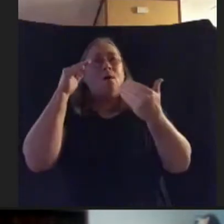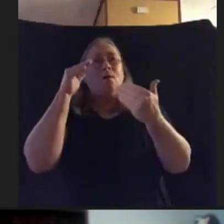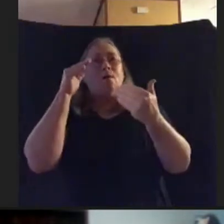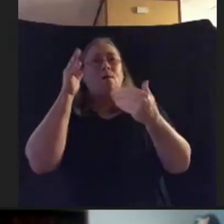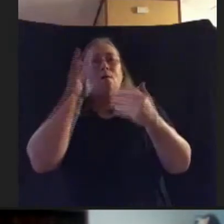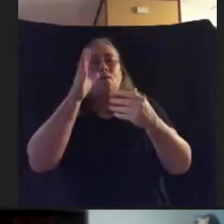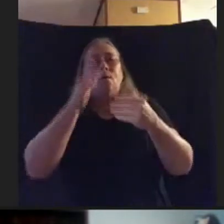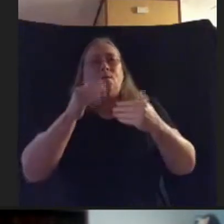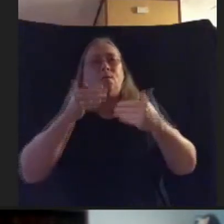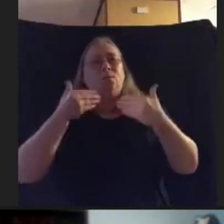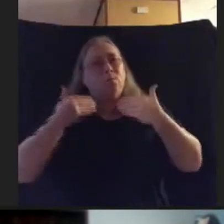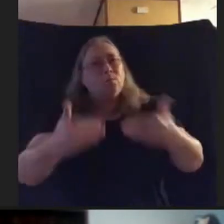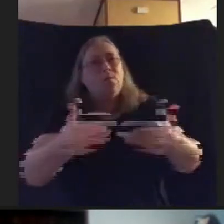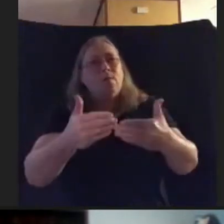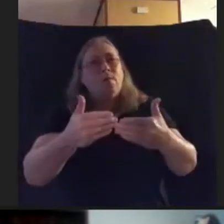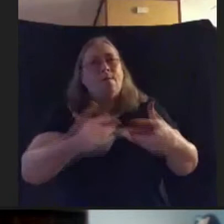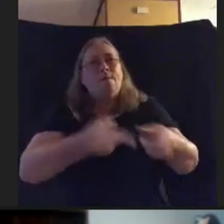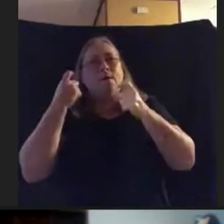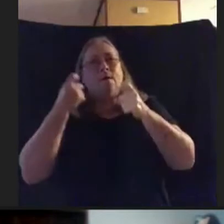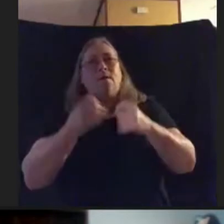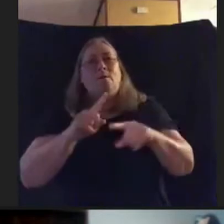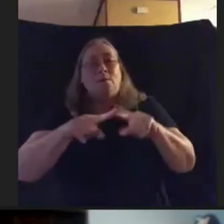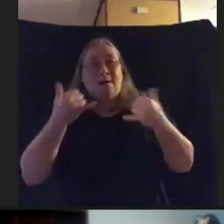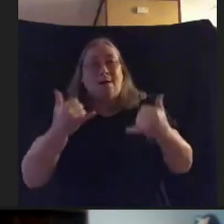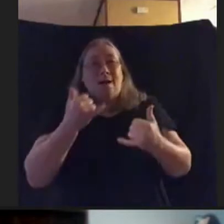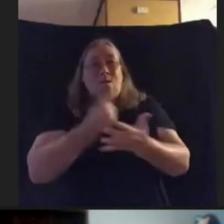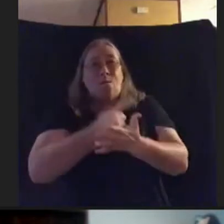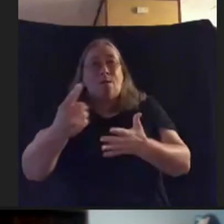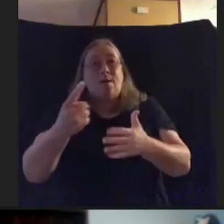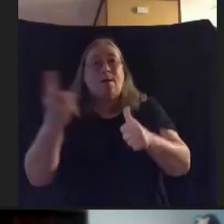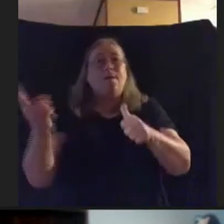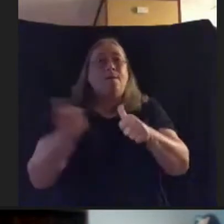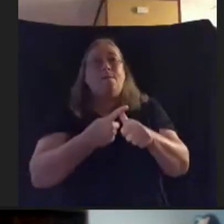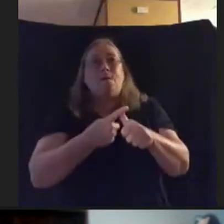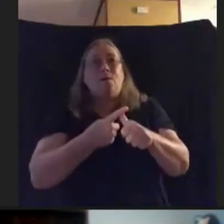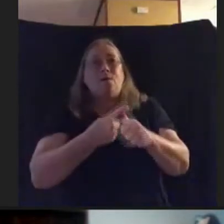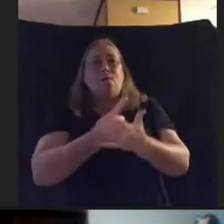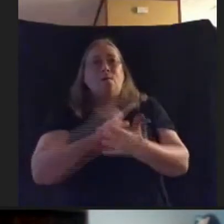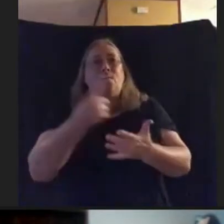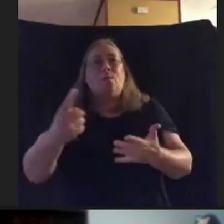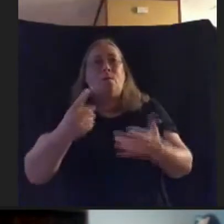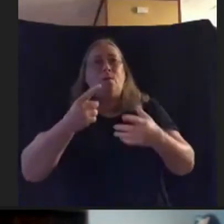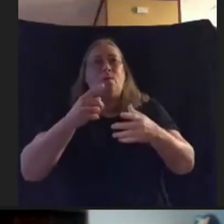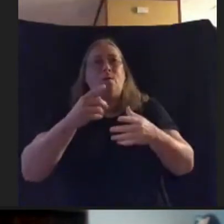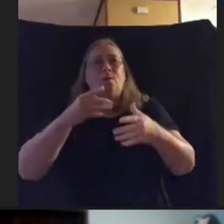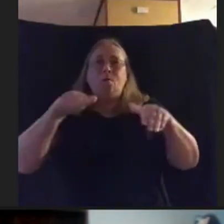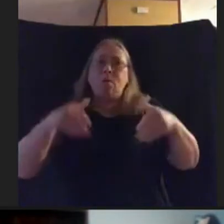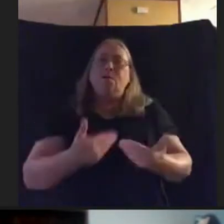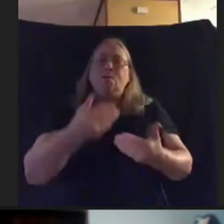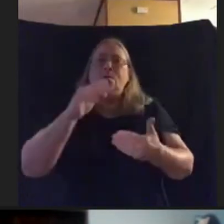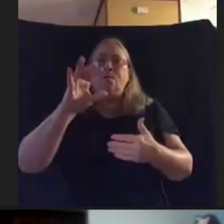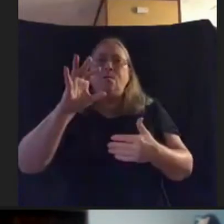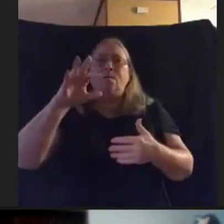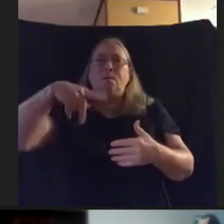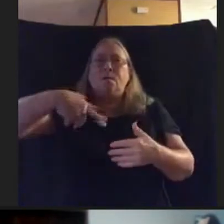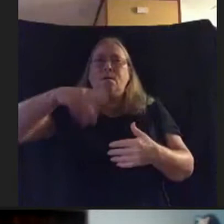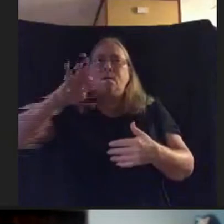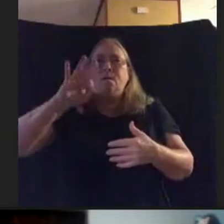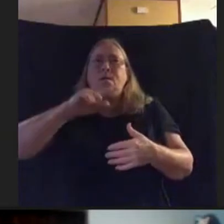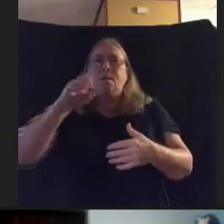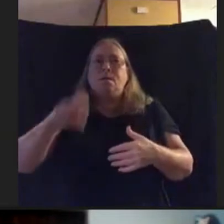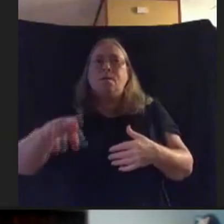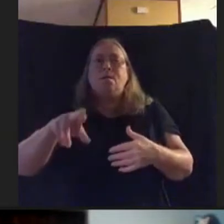faster soon. But this week was the first week that we introduced the Pfizer product in our drive-through locations as well. As you know, it has